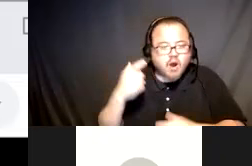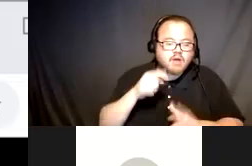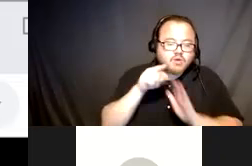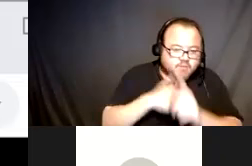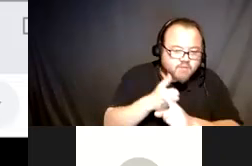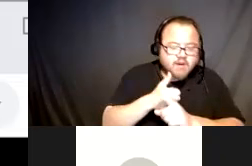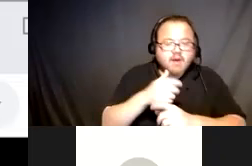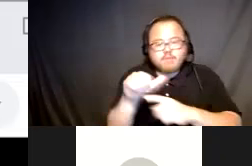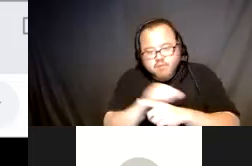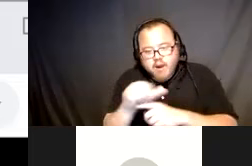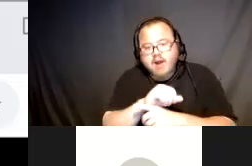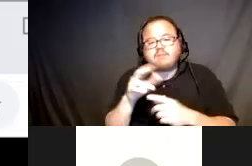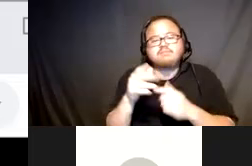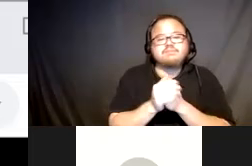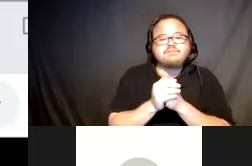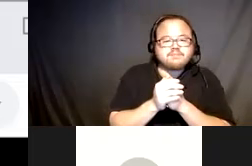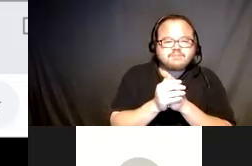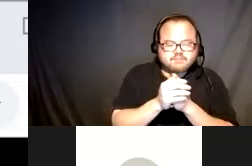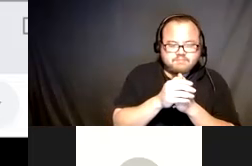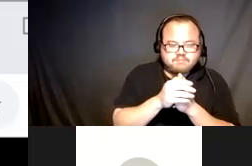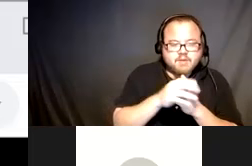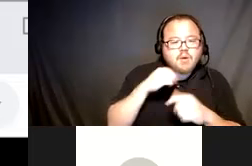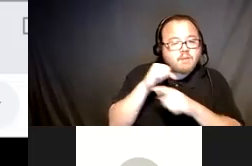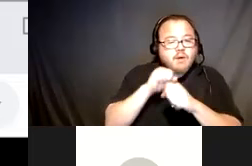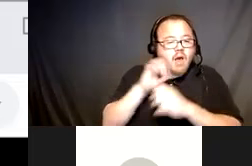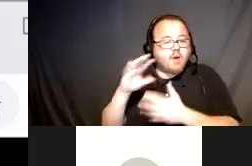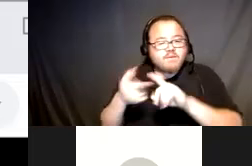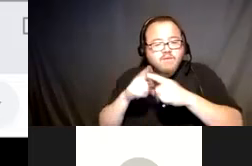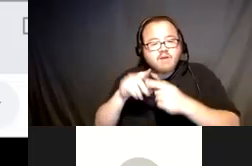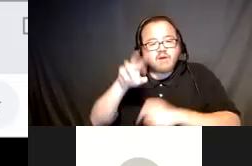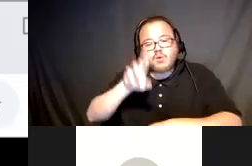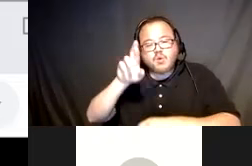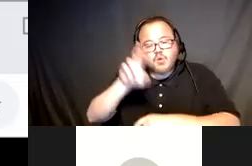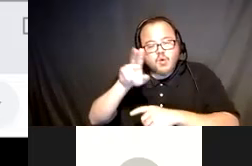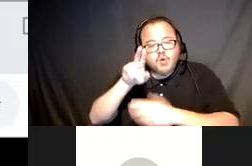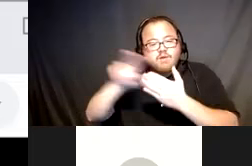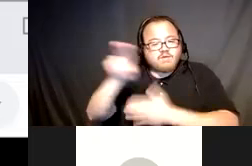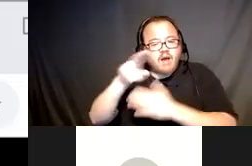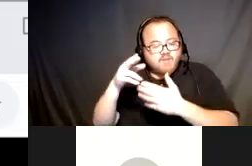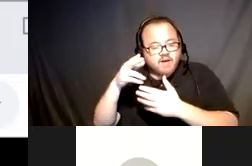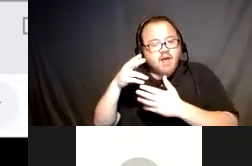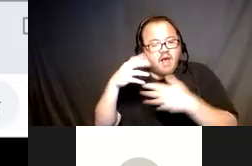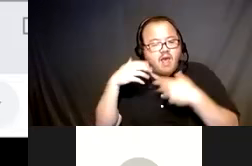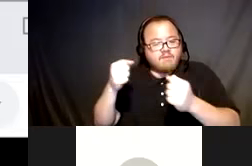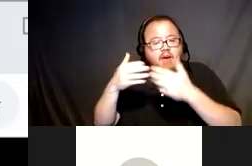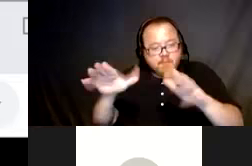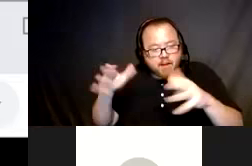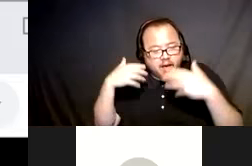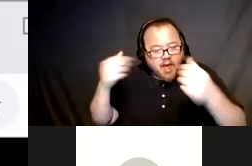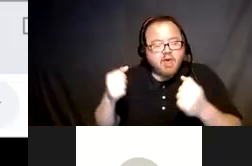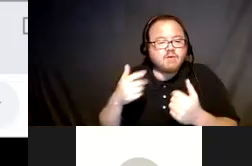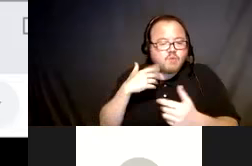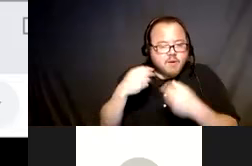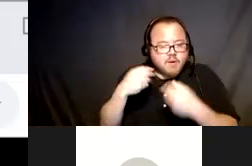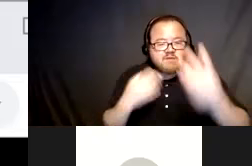practices. And we partnered with our friends at Riverside University Health, Public Health, and Behavioral Health to provide some of those